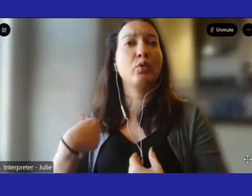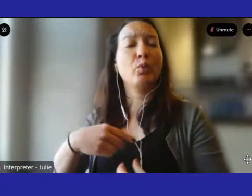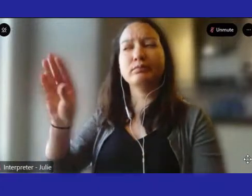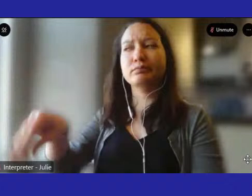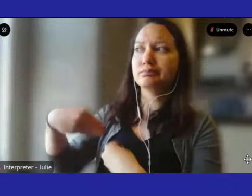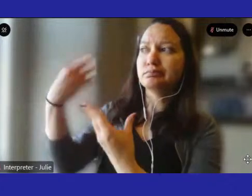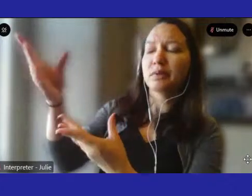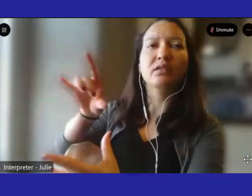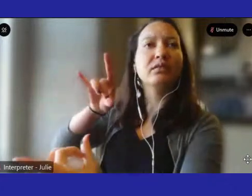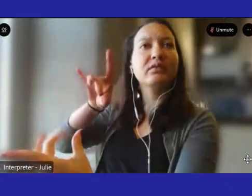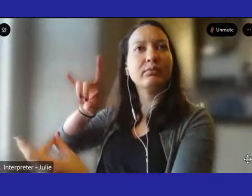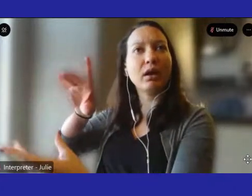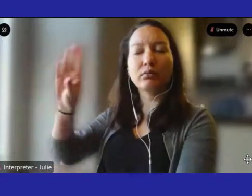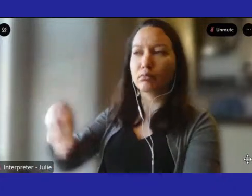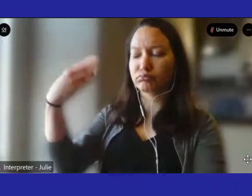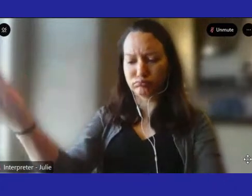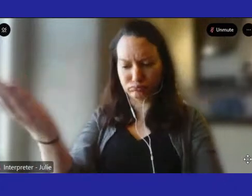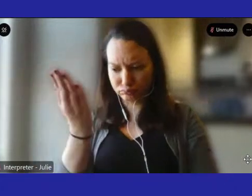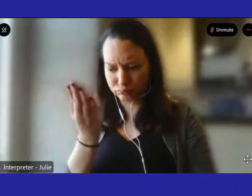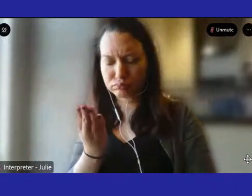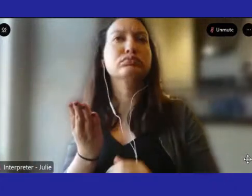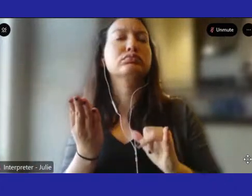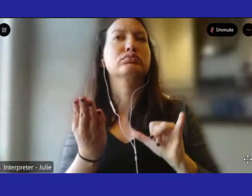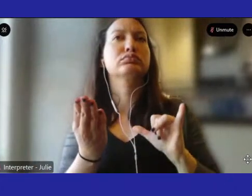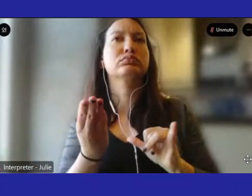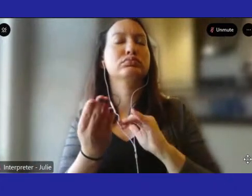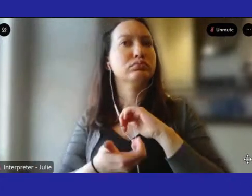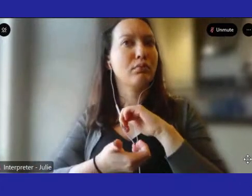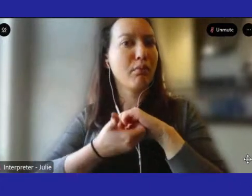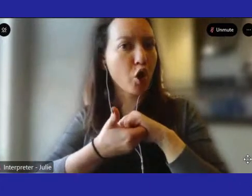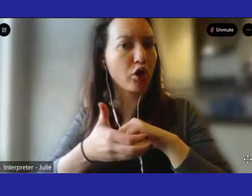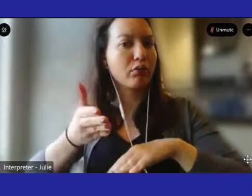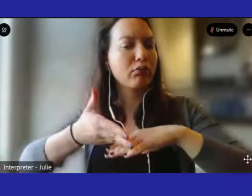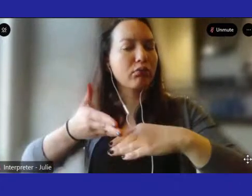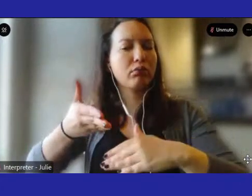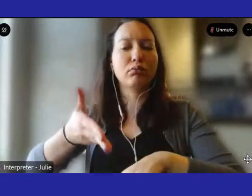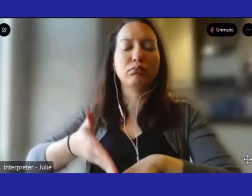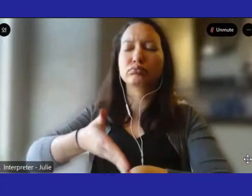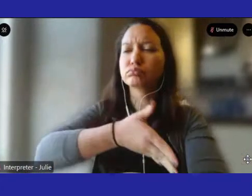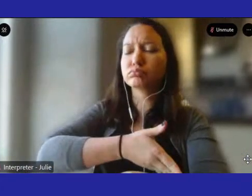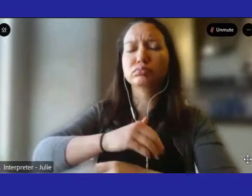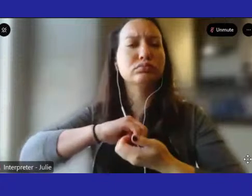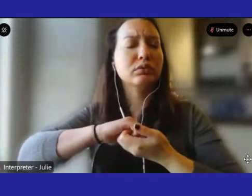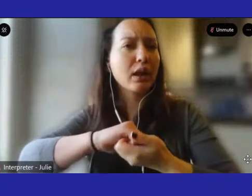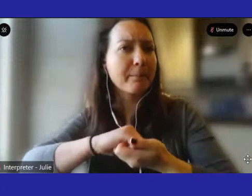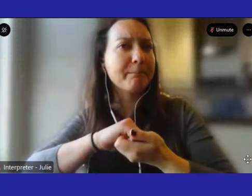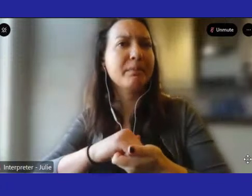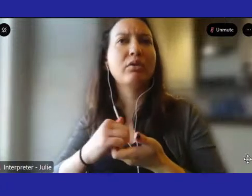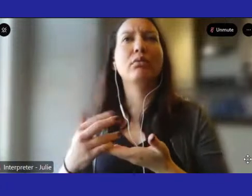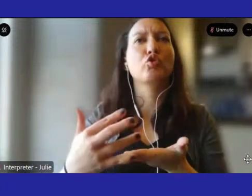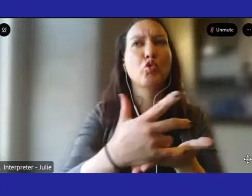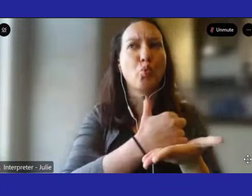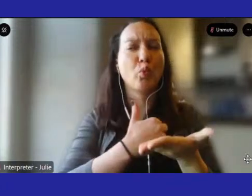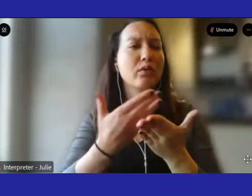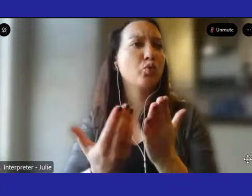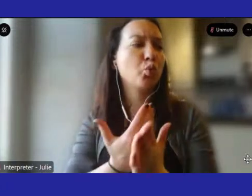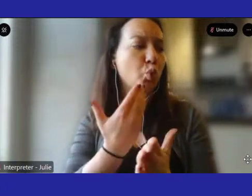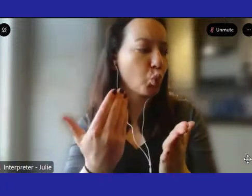them, to partner with us and collaborate on curating any new